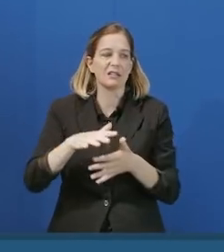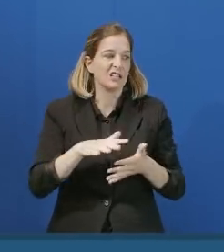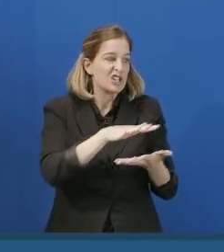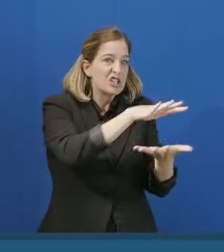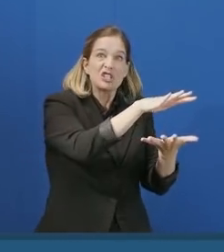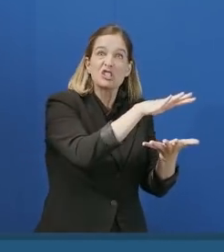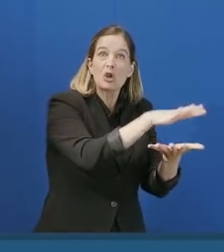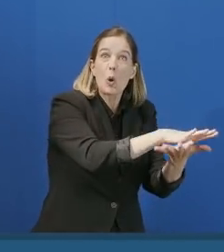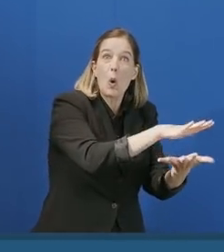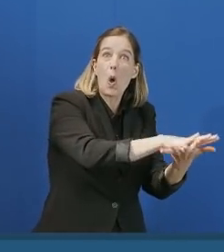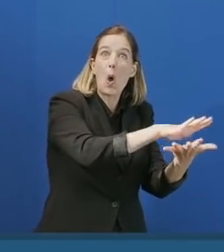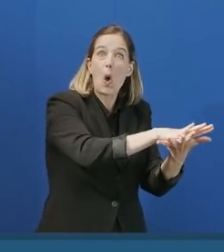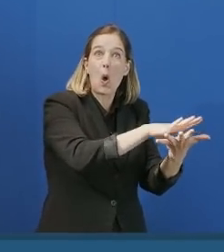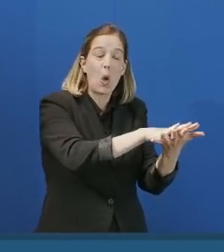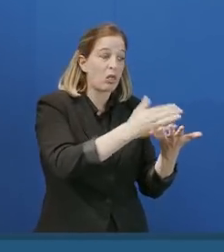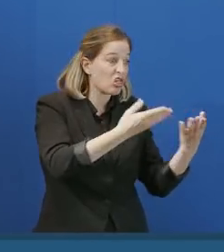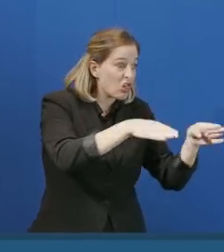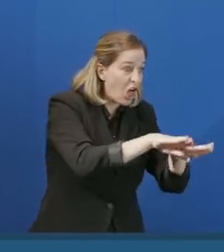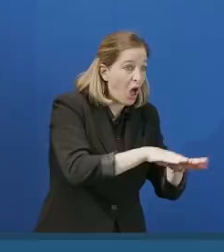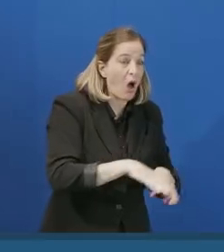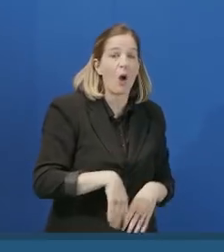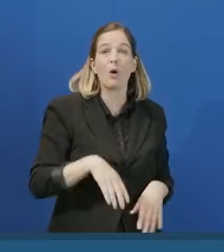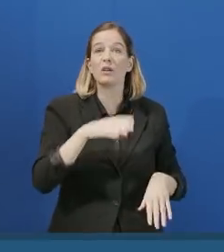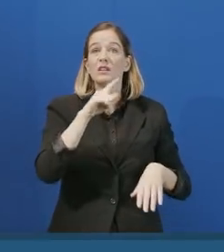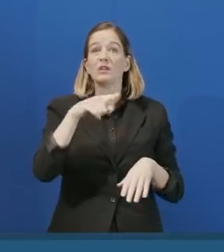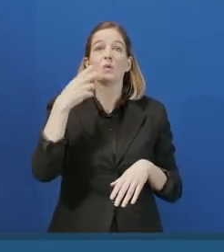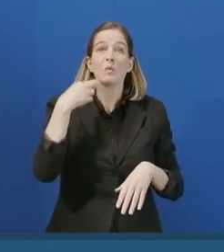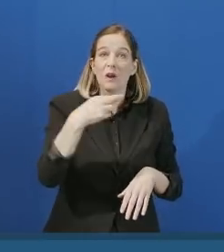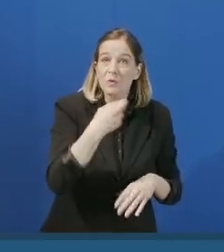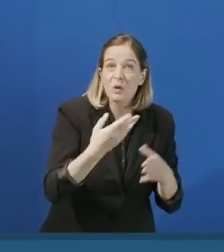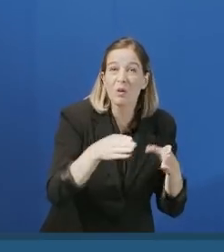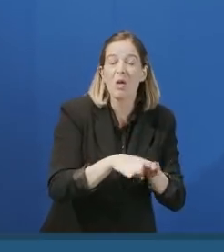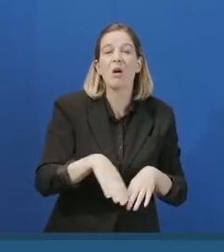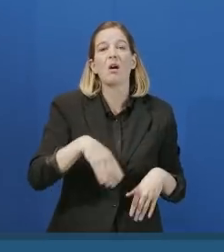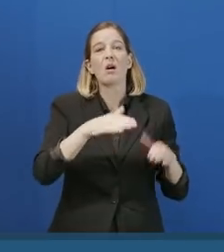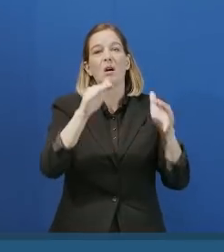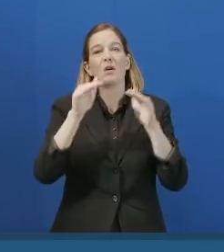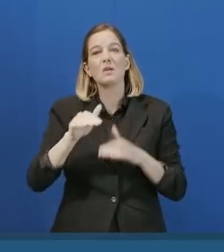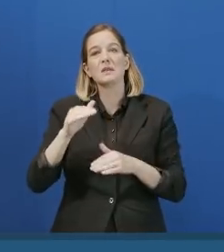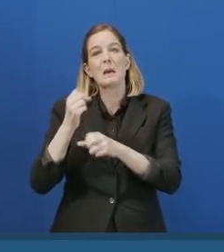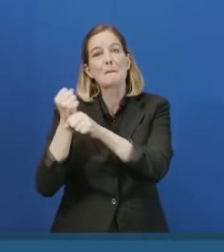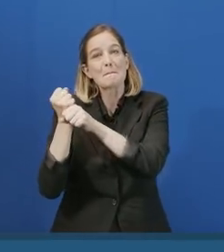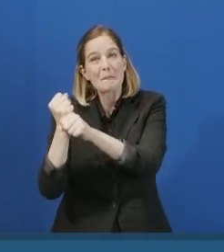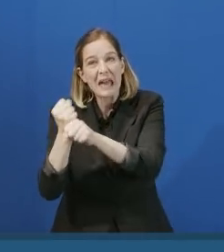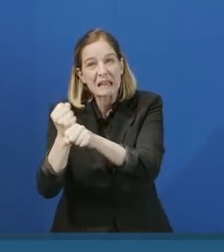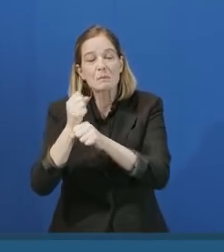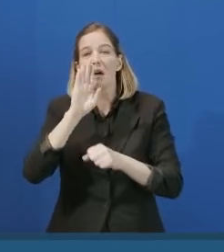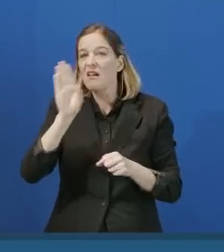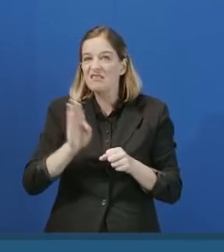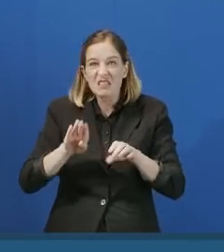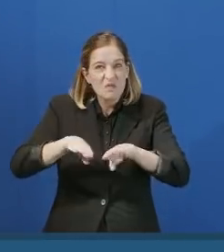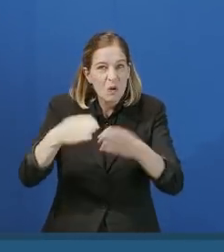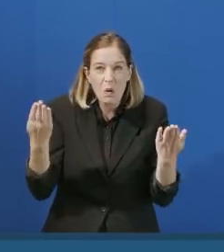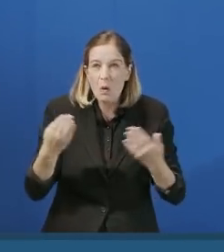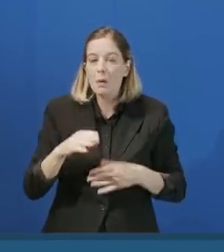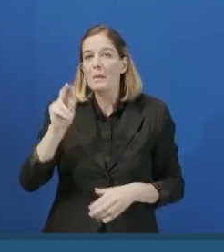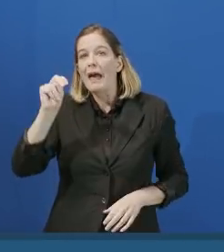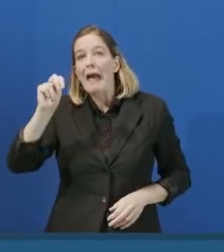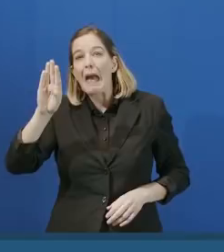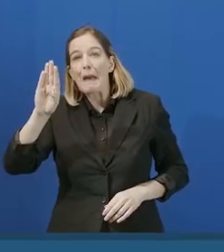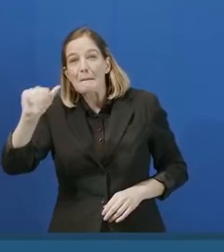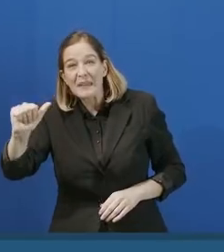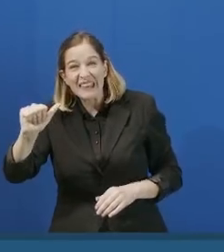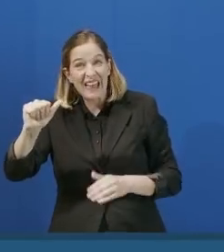disbursement of spring training, the fact that Major League Baseball never started up, the NBA never finished up, places